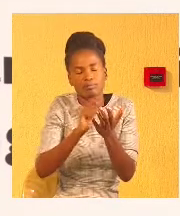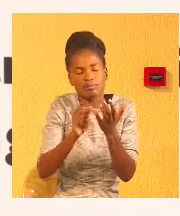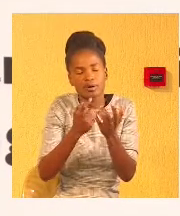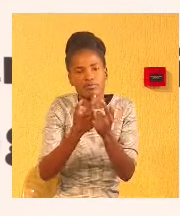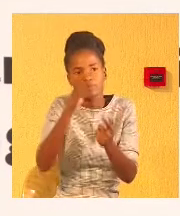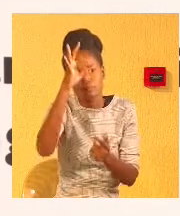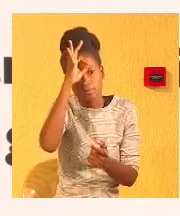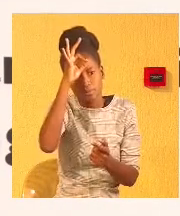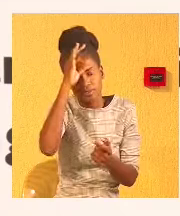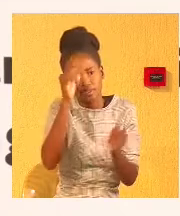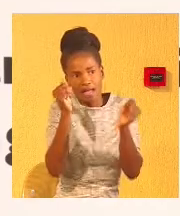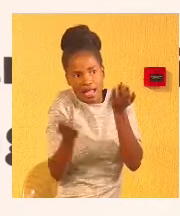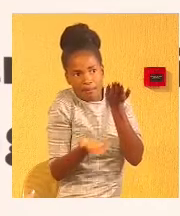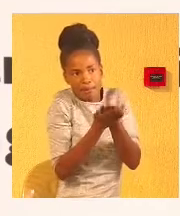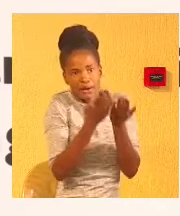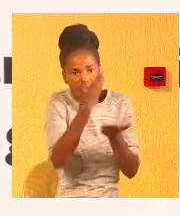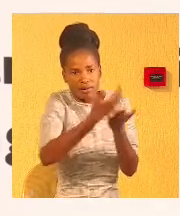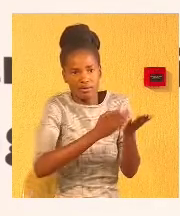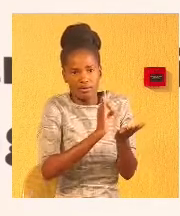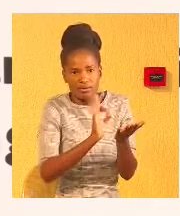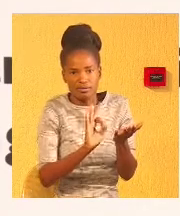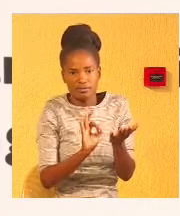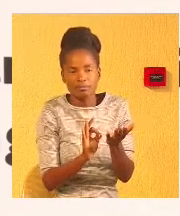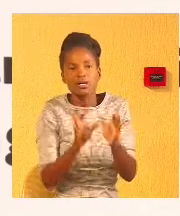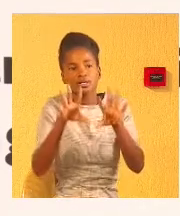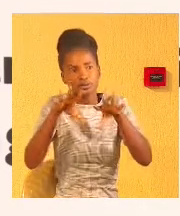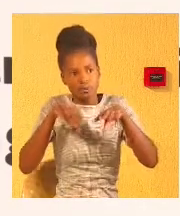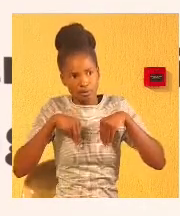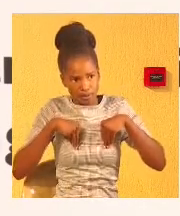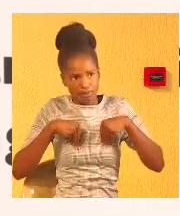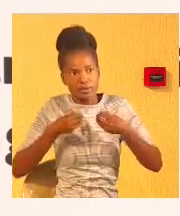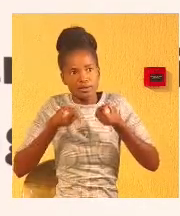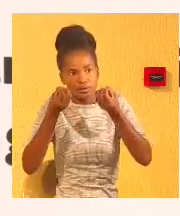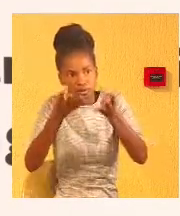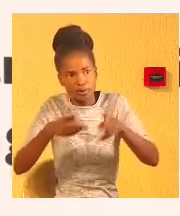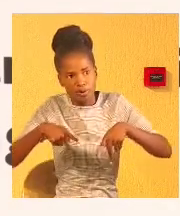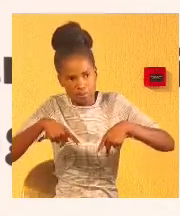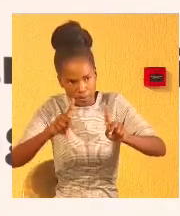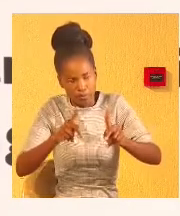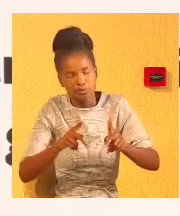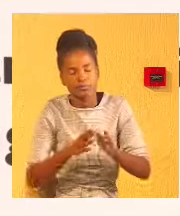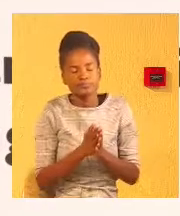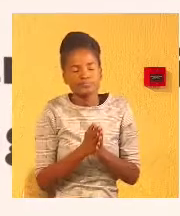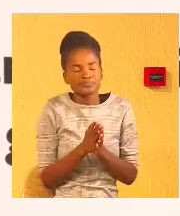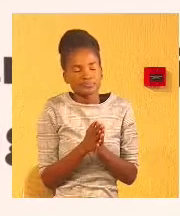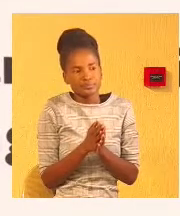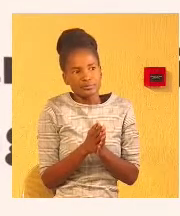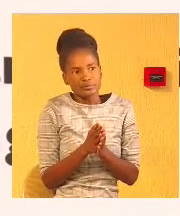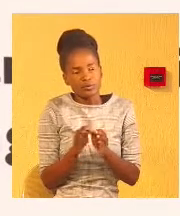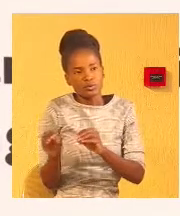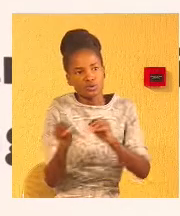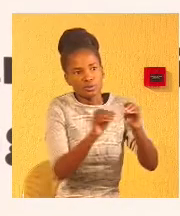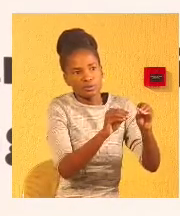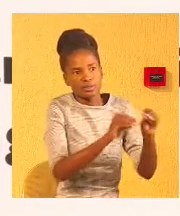with that form, and then you'll get a movement permit between or across the zones. All right. For the